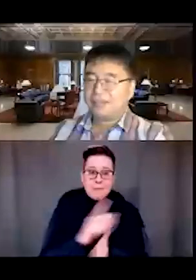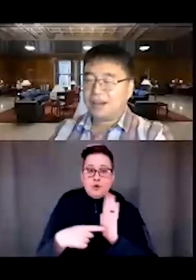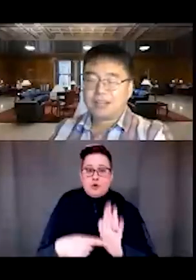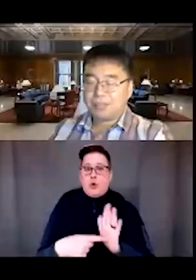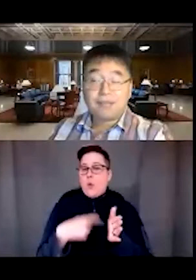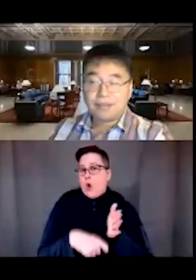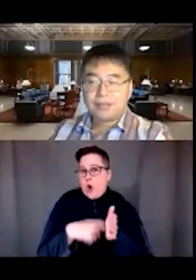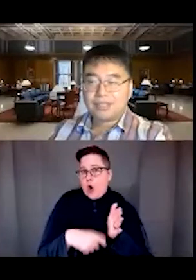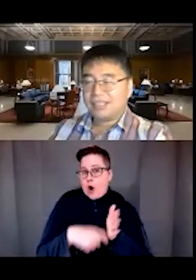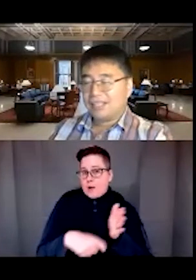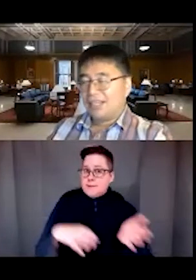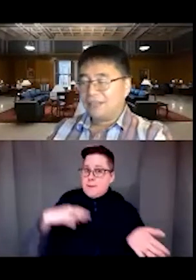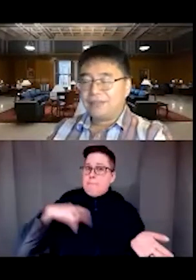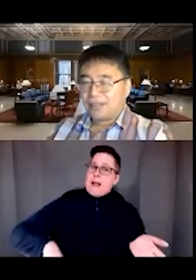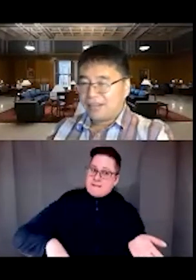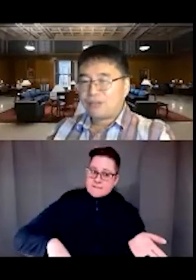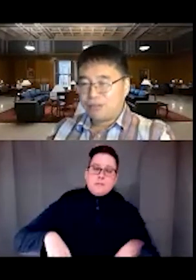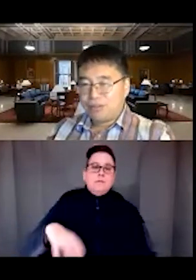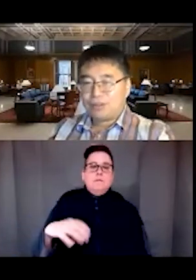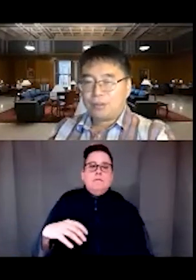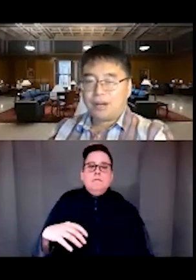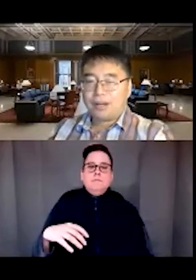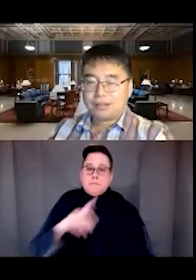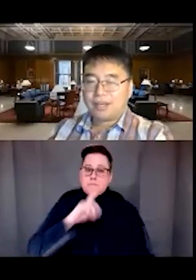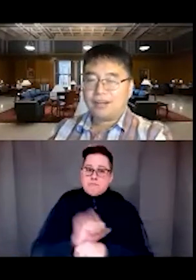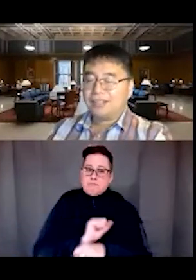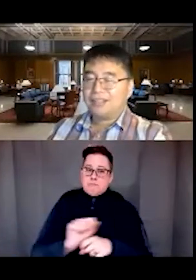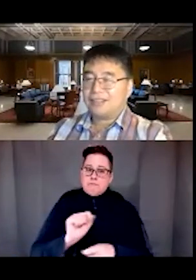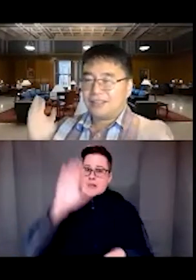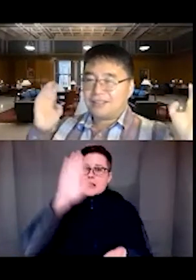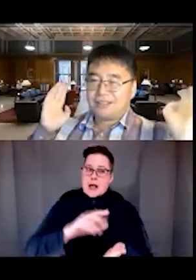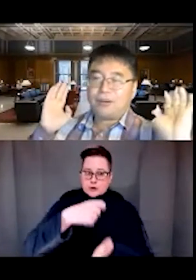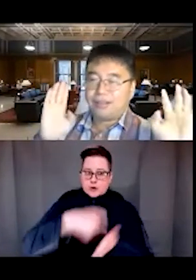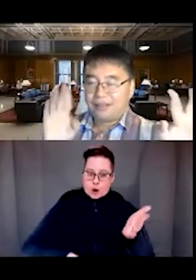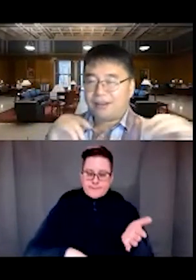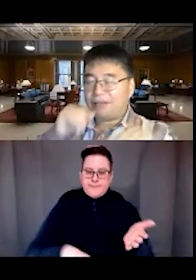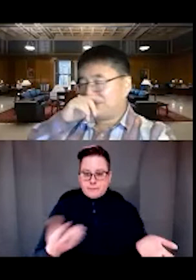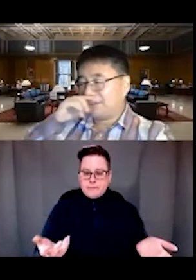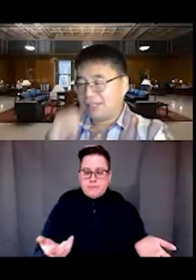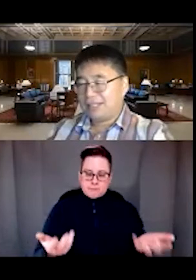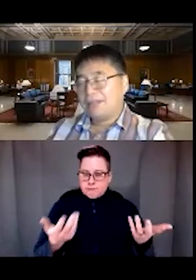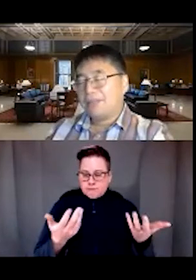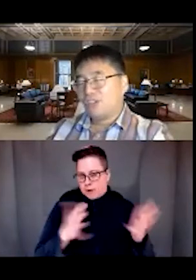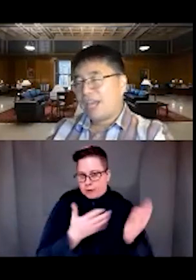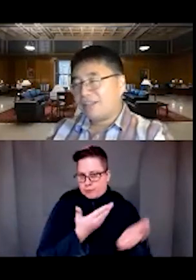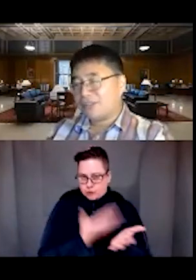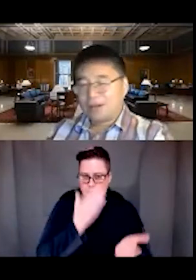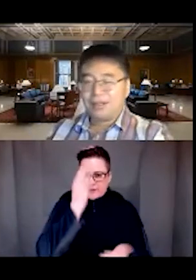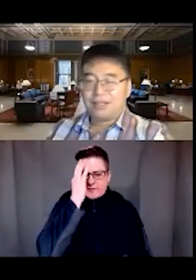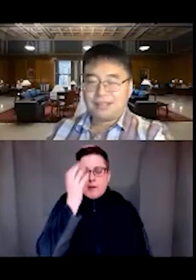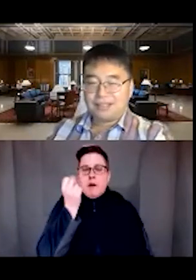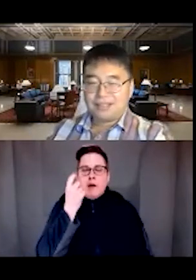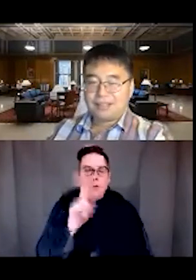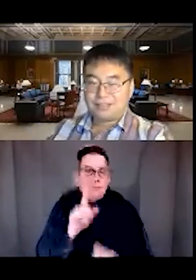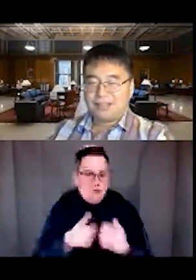the cost benefit of it, and the fact that it actually reduces lower cost of care. It's like that's already there, right? But the challenge, though,